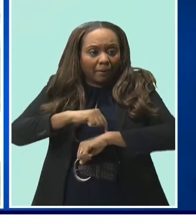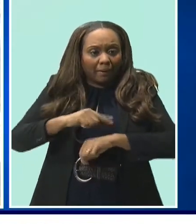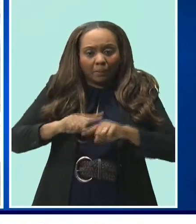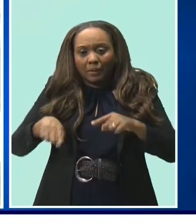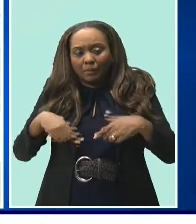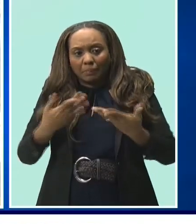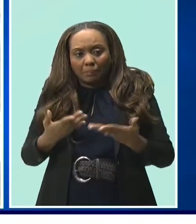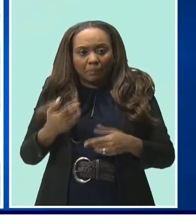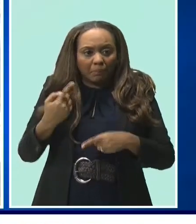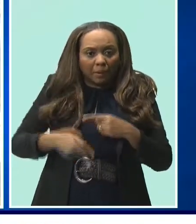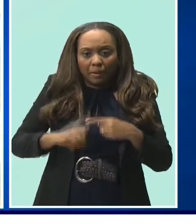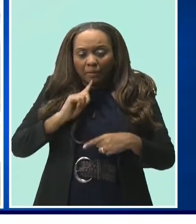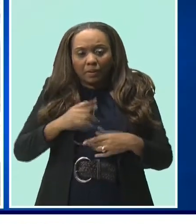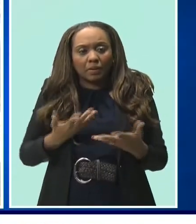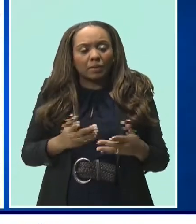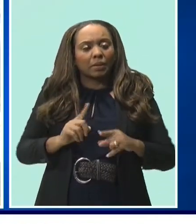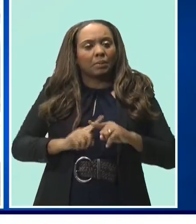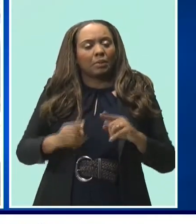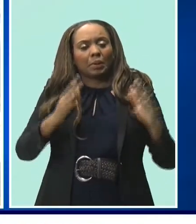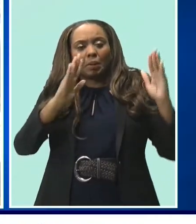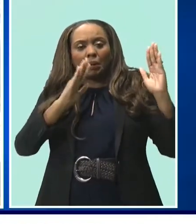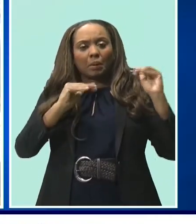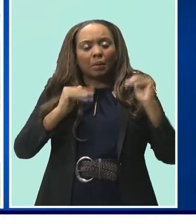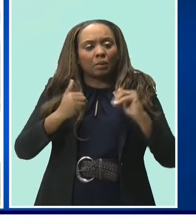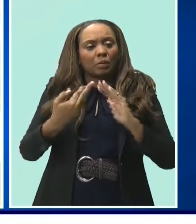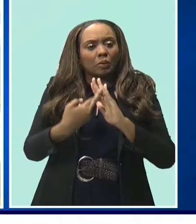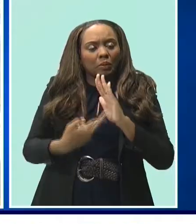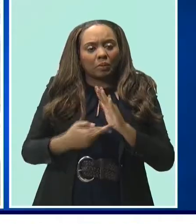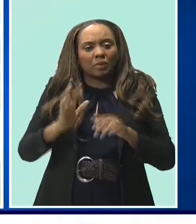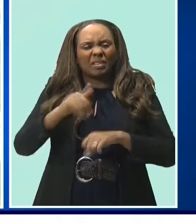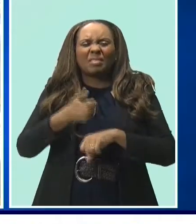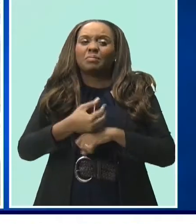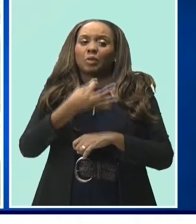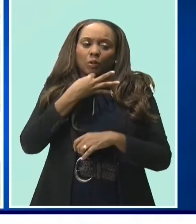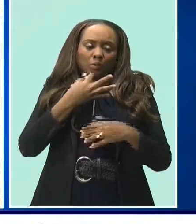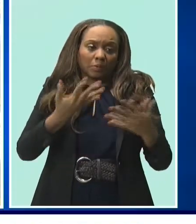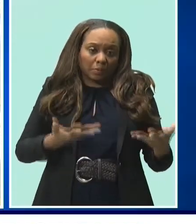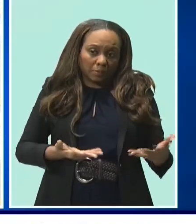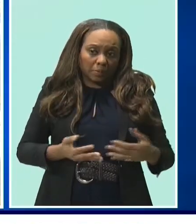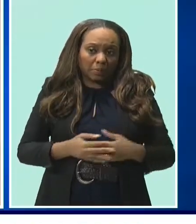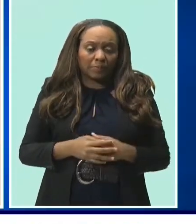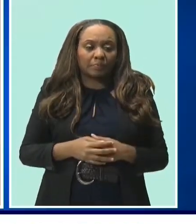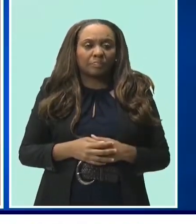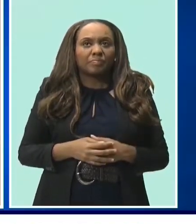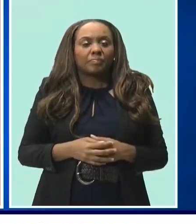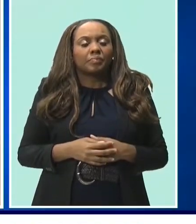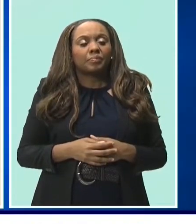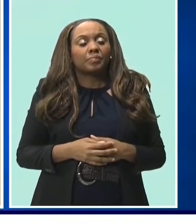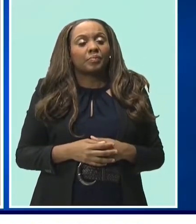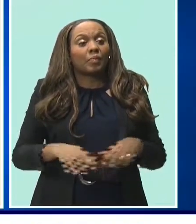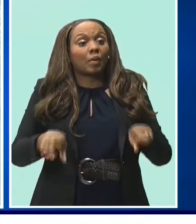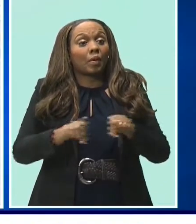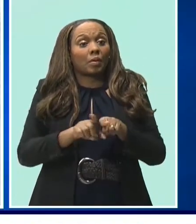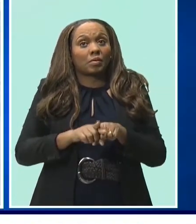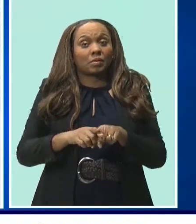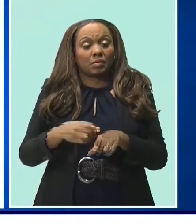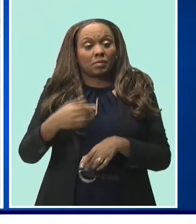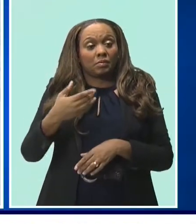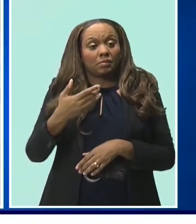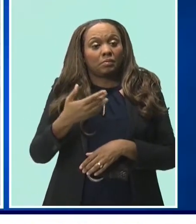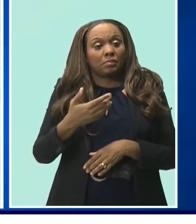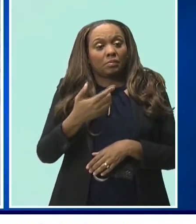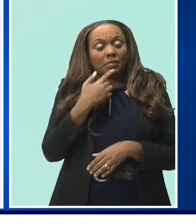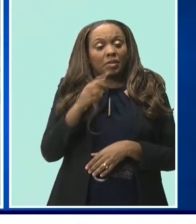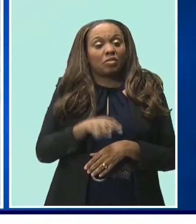best that I can say is that we expect to have those regulations very soon. Ms. Boyce also reveals that the Transport Authority